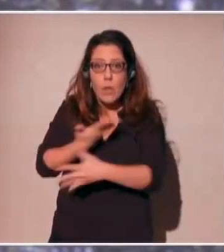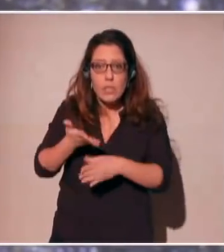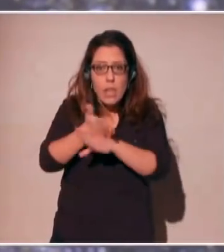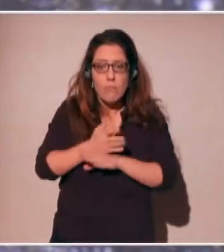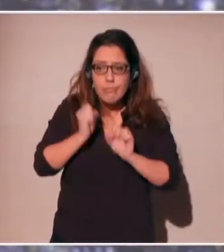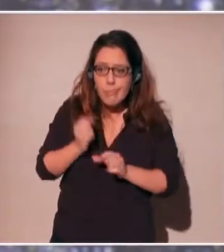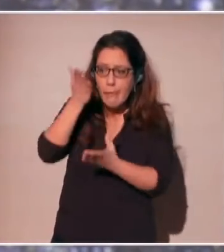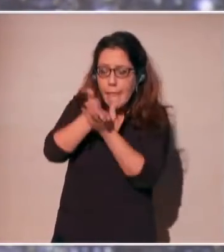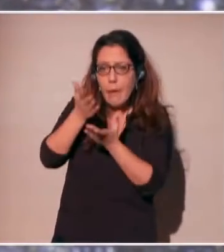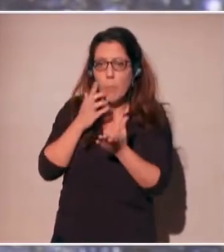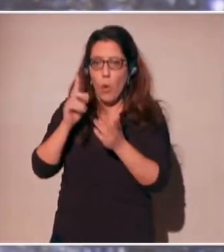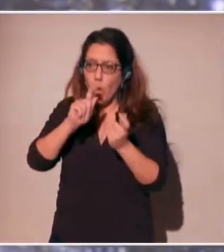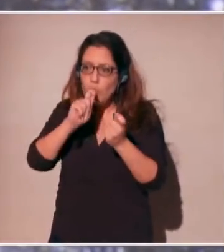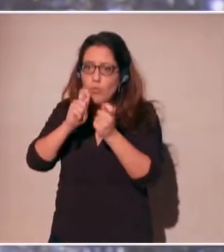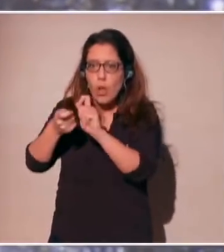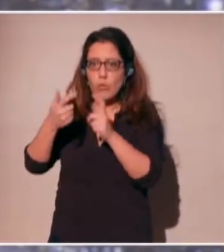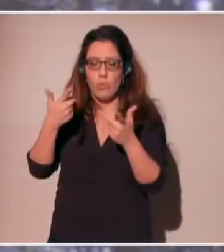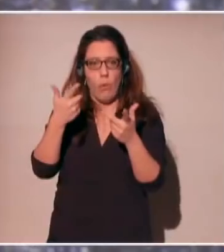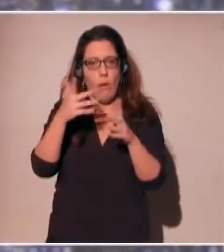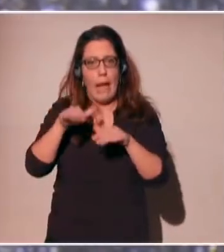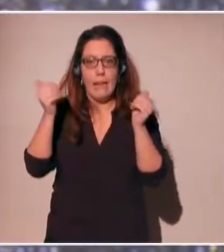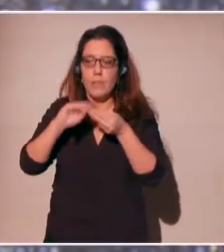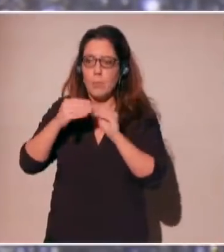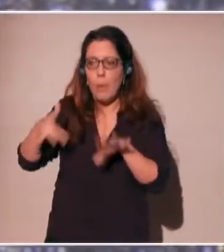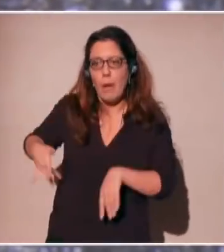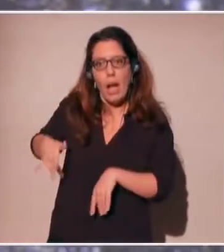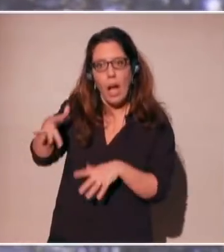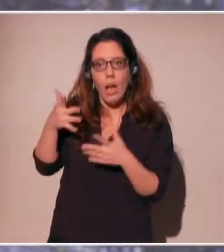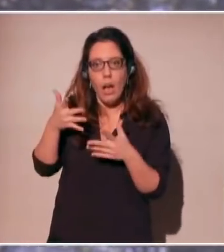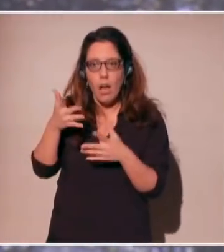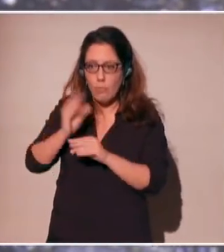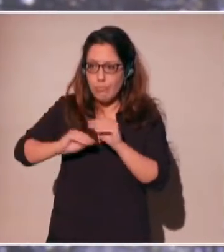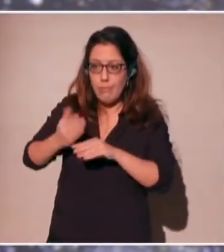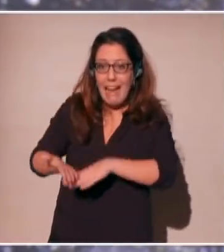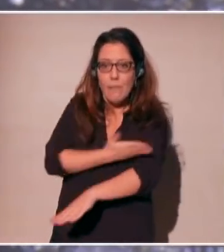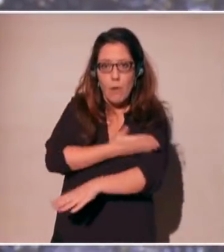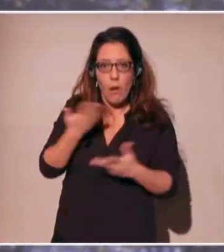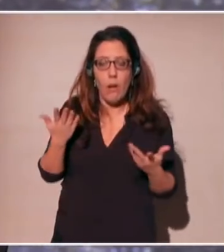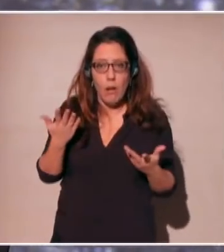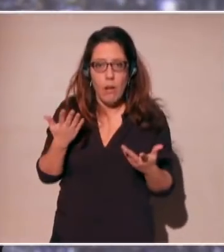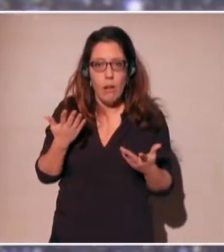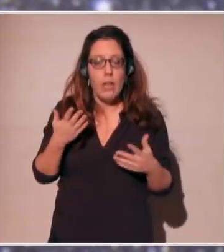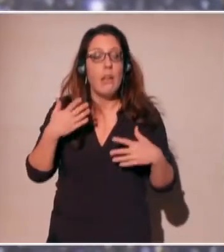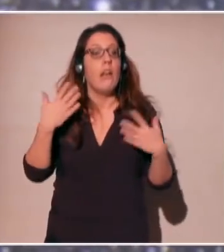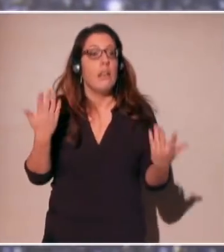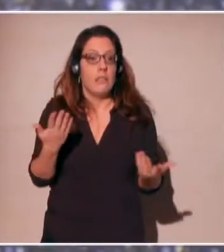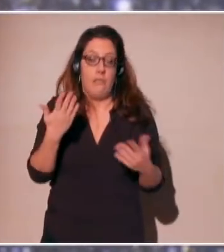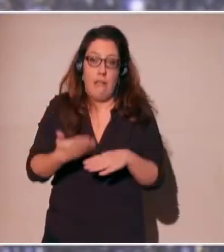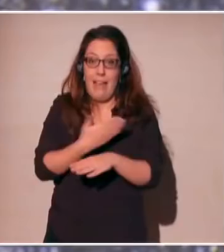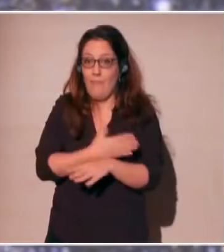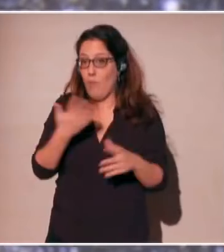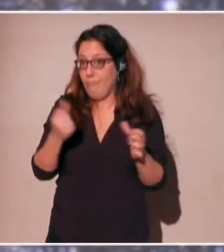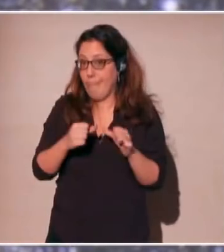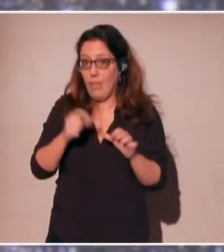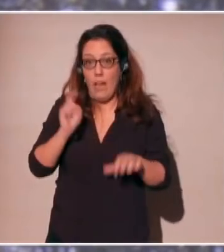have to know from which of the seemingly well patients are the ones that will have this condition 5 years from now. How can you predict